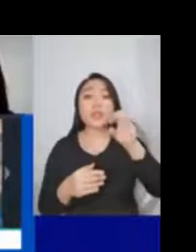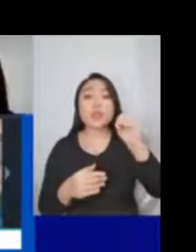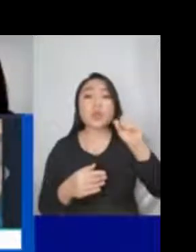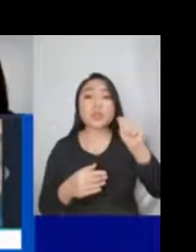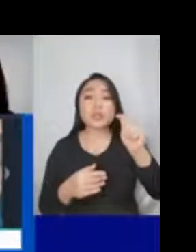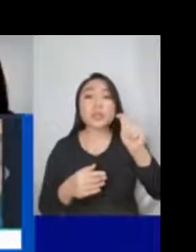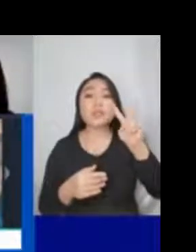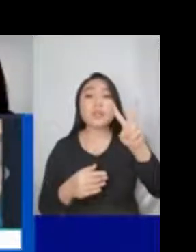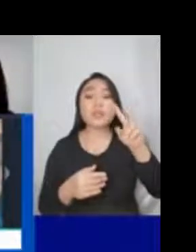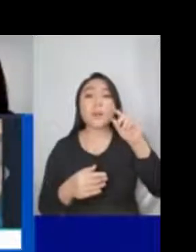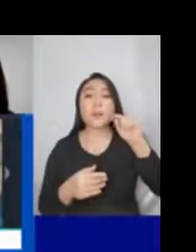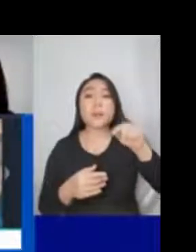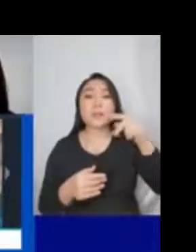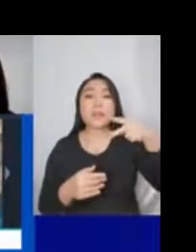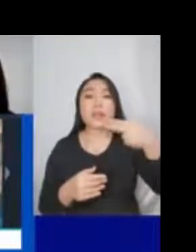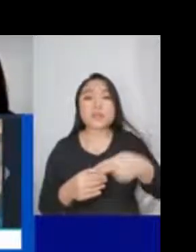at